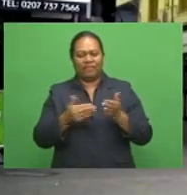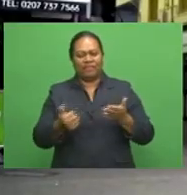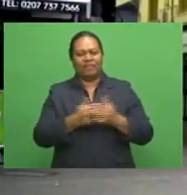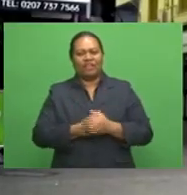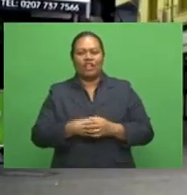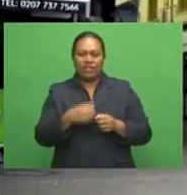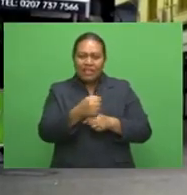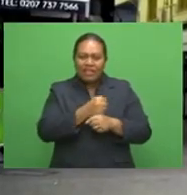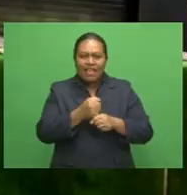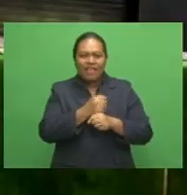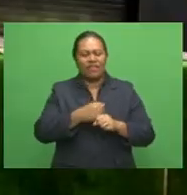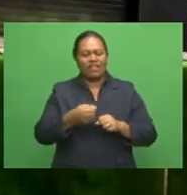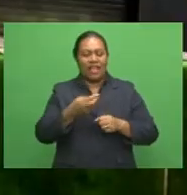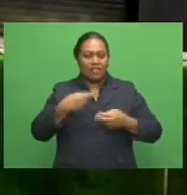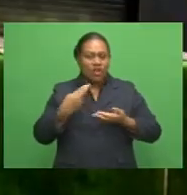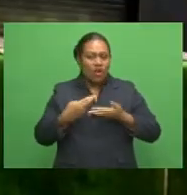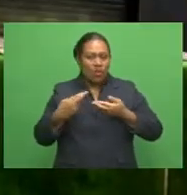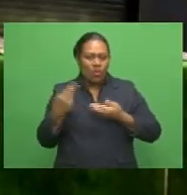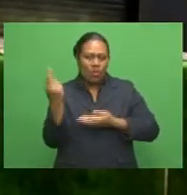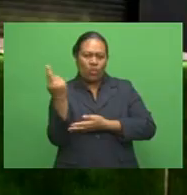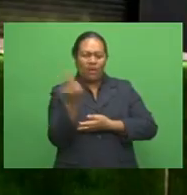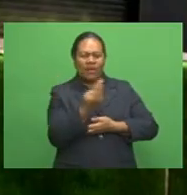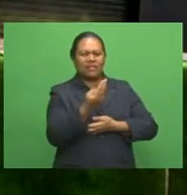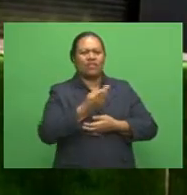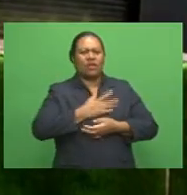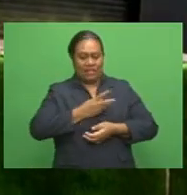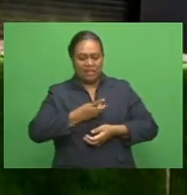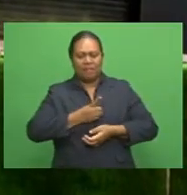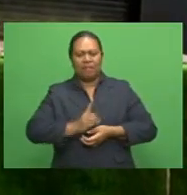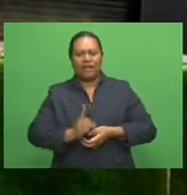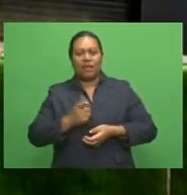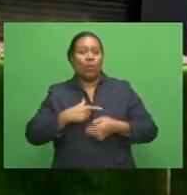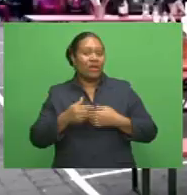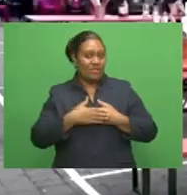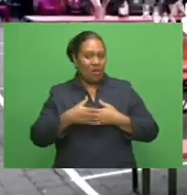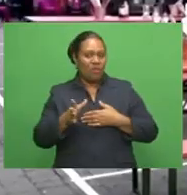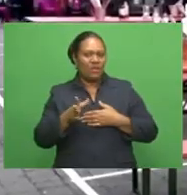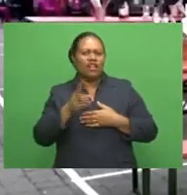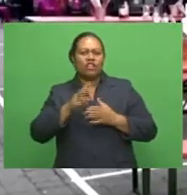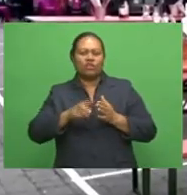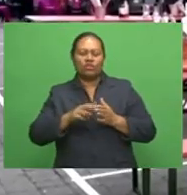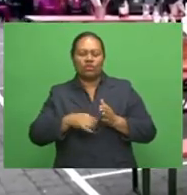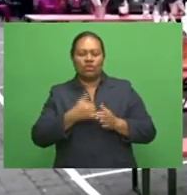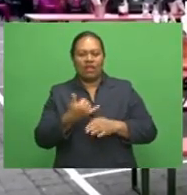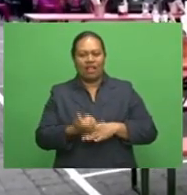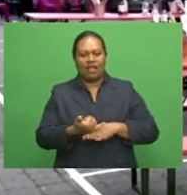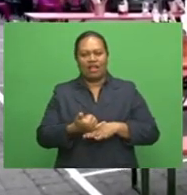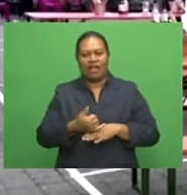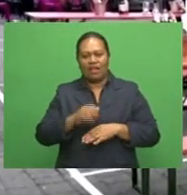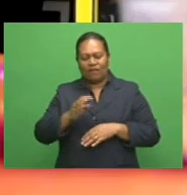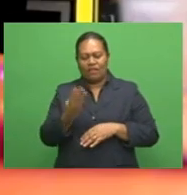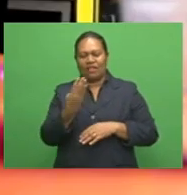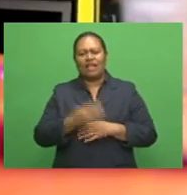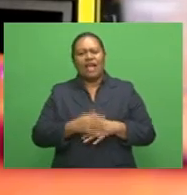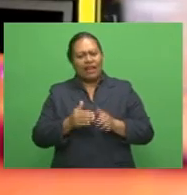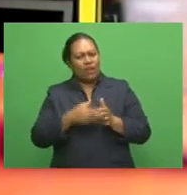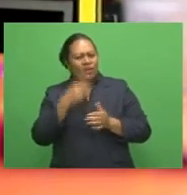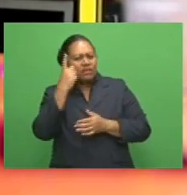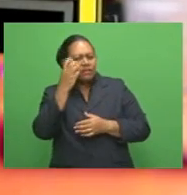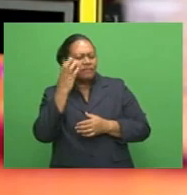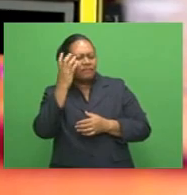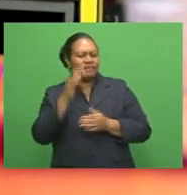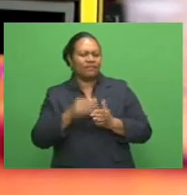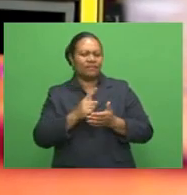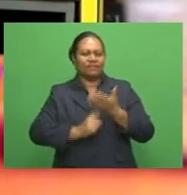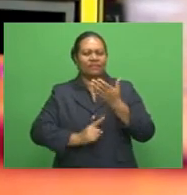and restaurants have reported subdued demand since they reopened on July the 4th. There's also a concern that virus risks